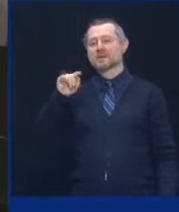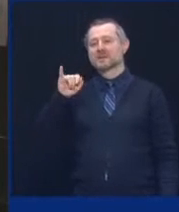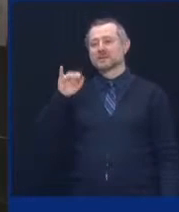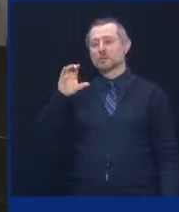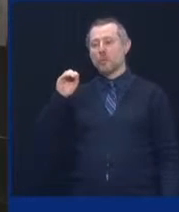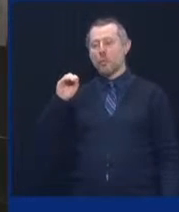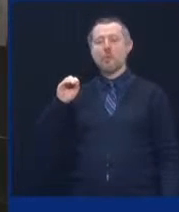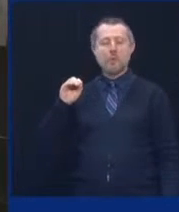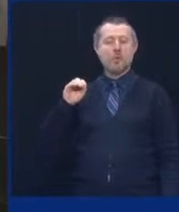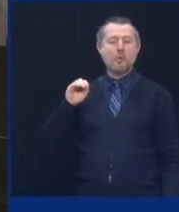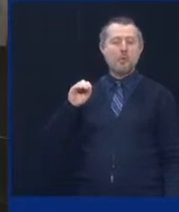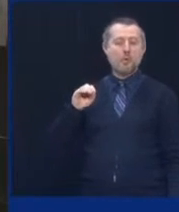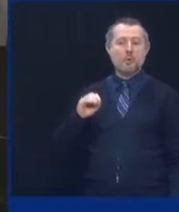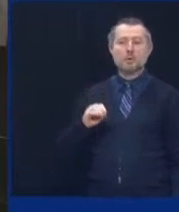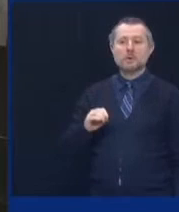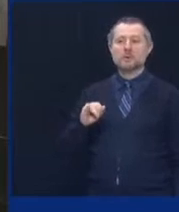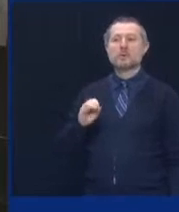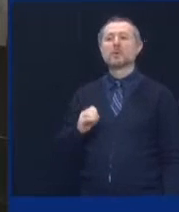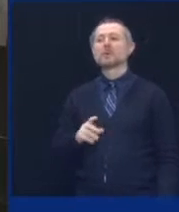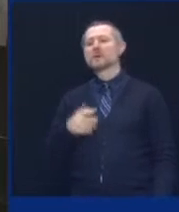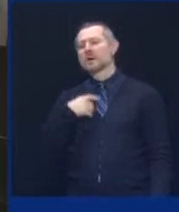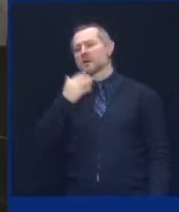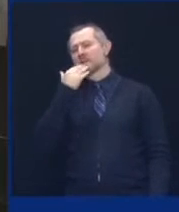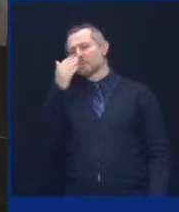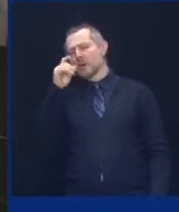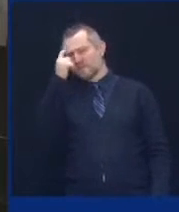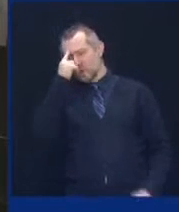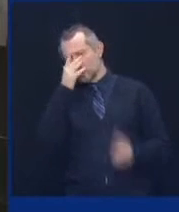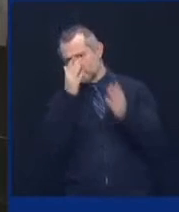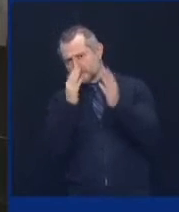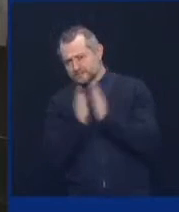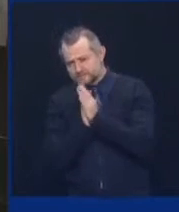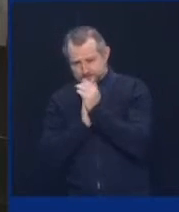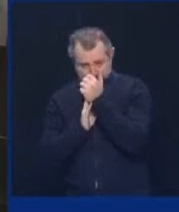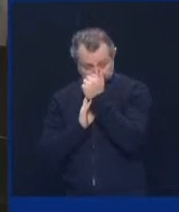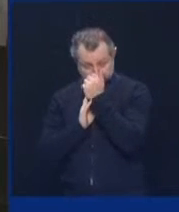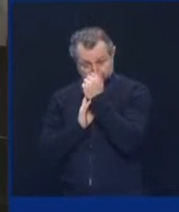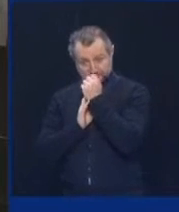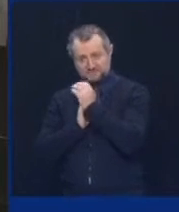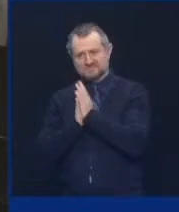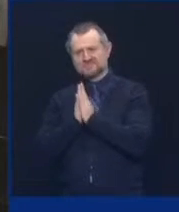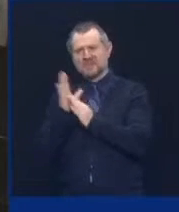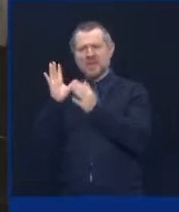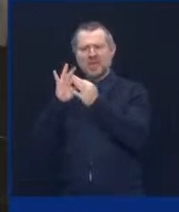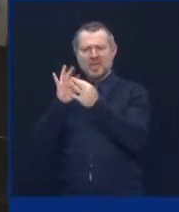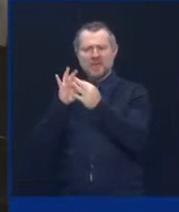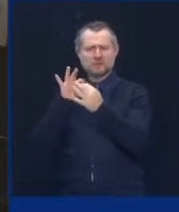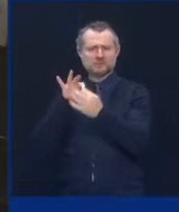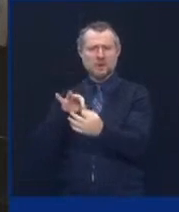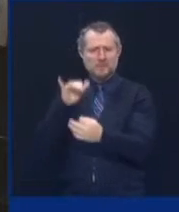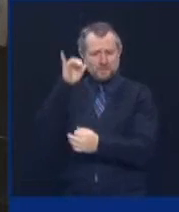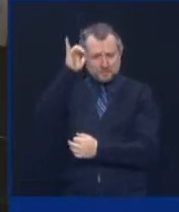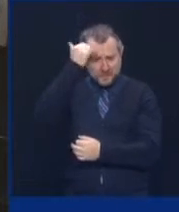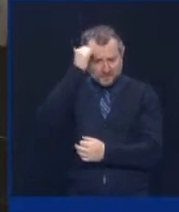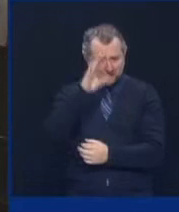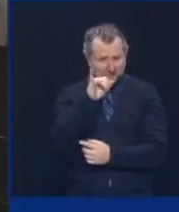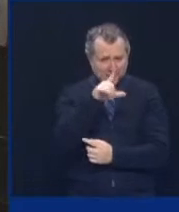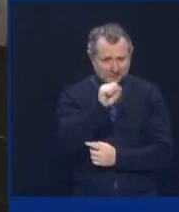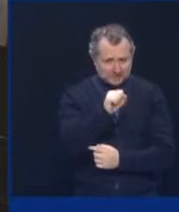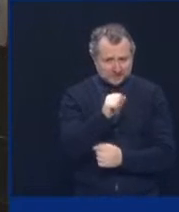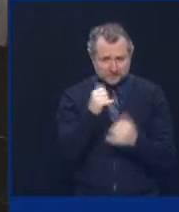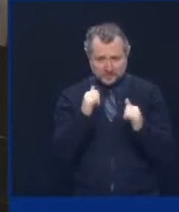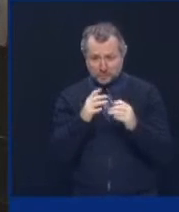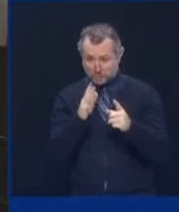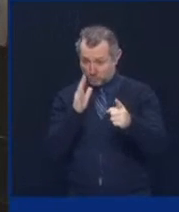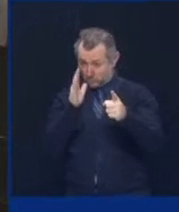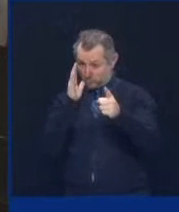Thank you, Governor. Just following up on the comments you made earlier about the Bills in the playoffs. Will fans be able to go? Are you going to eventually take